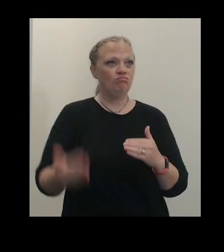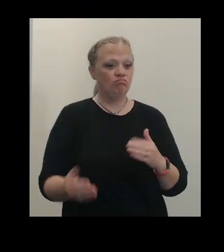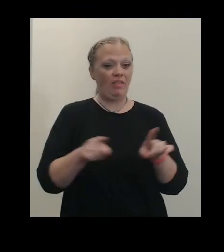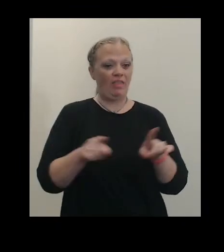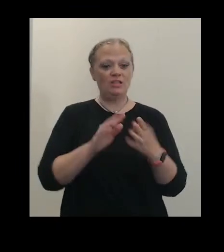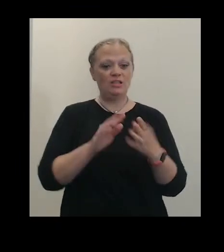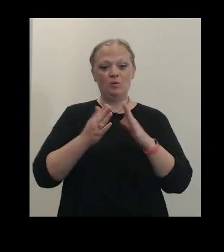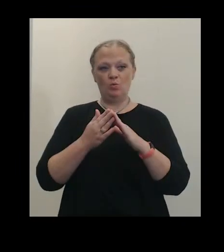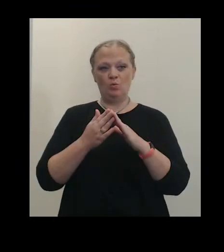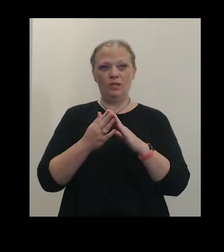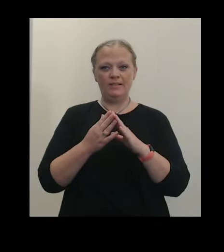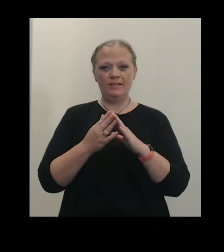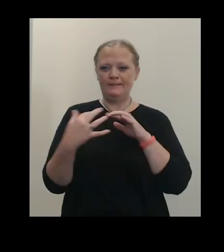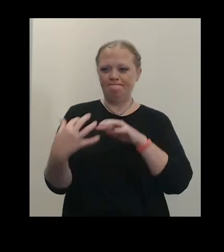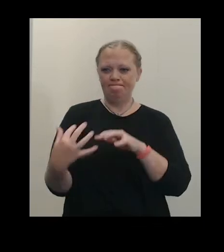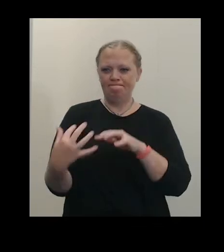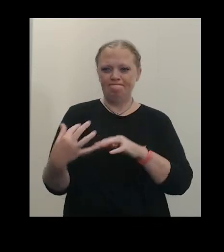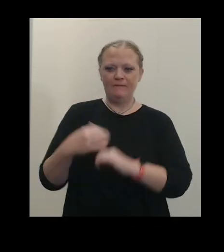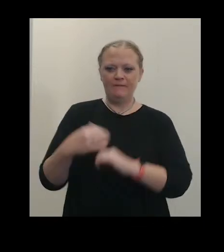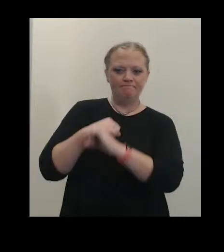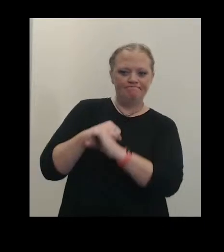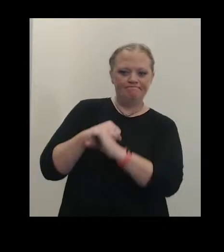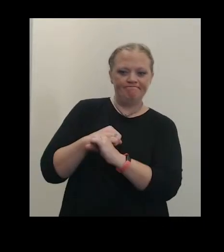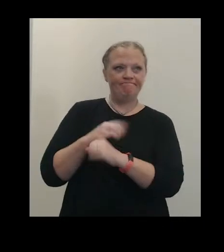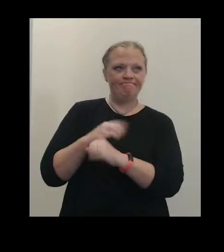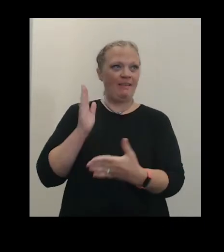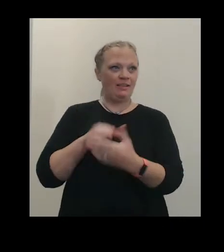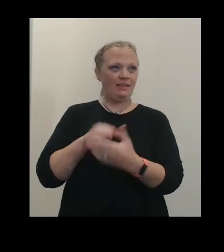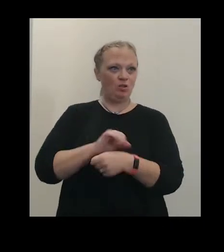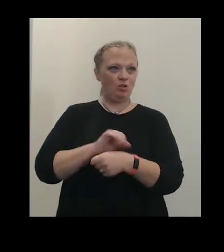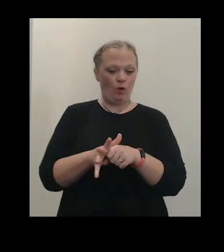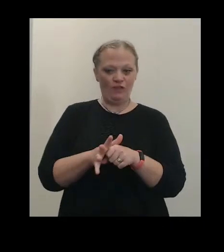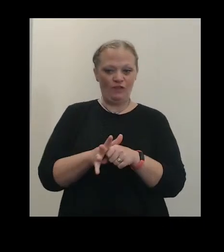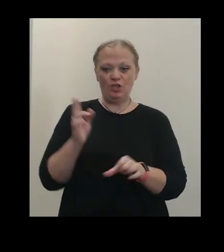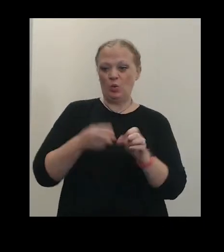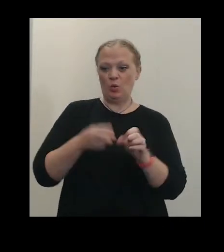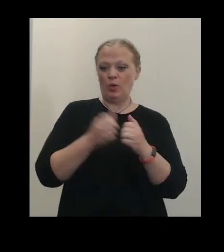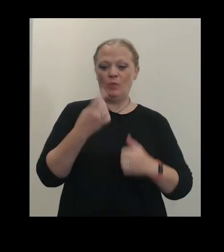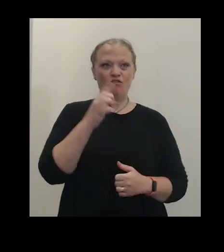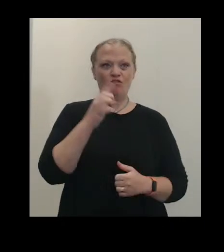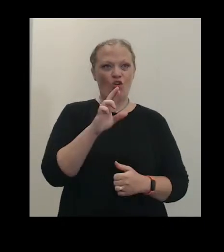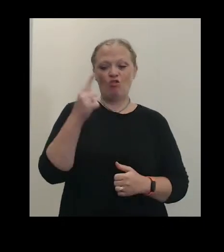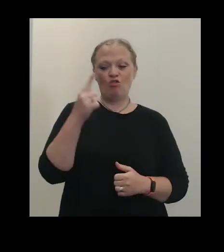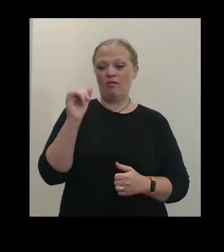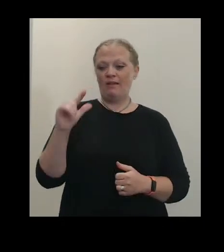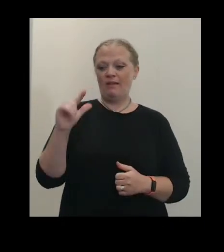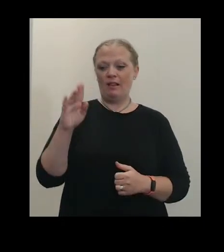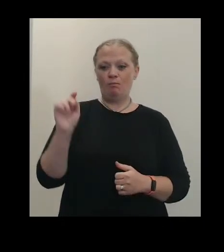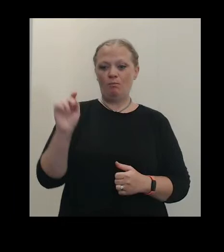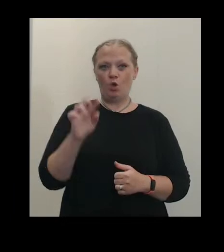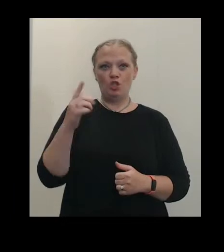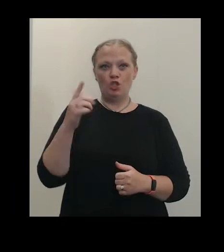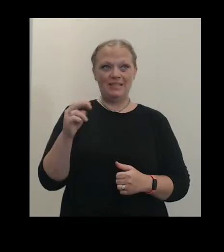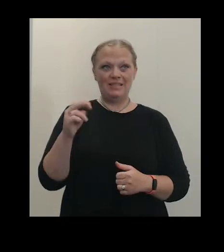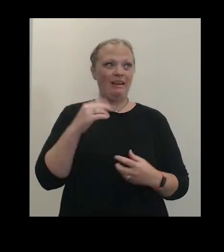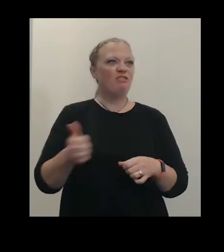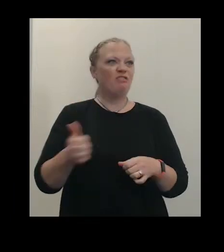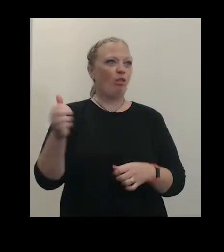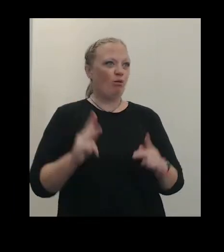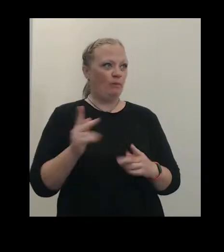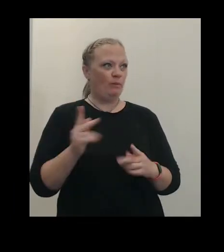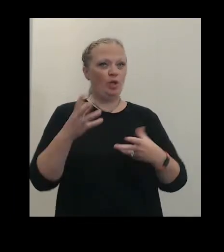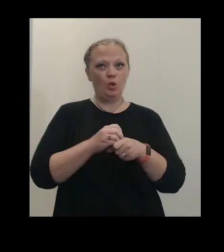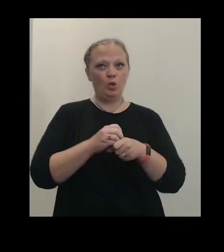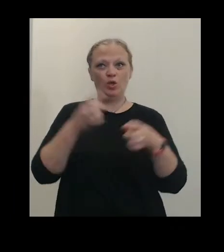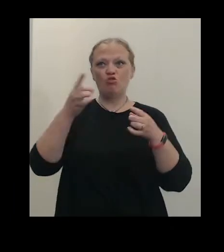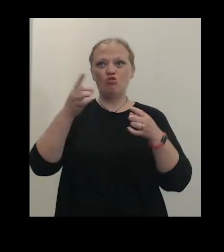the fight and defense against COVID-19. I'm joined here by Dr. Gail Burstein and others, including our Director